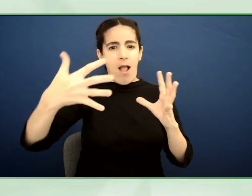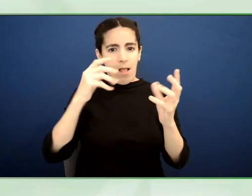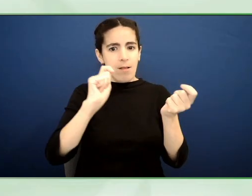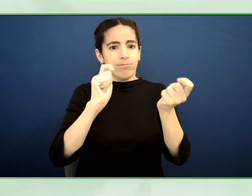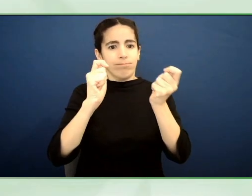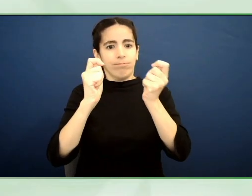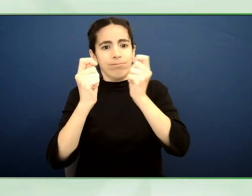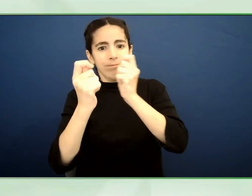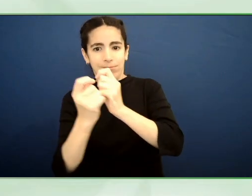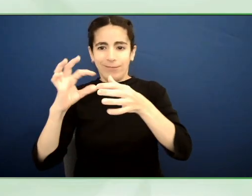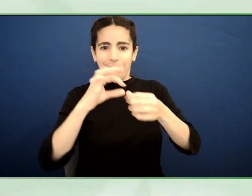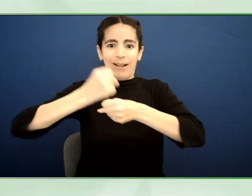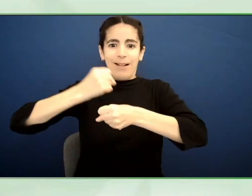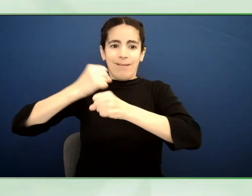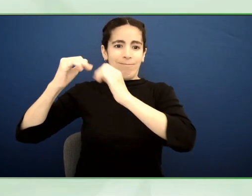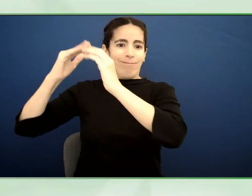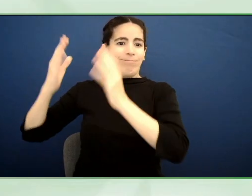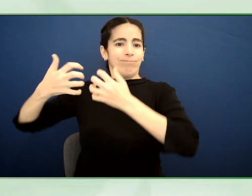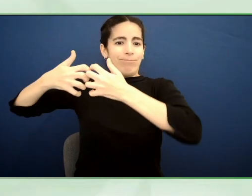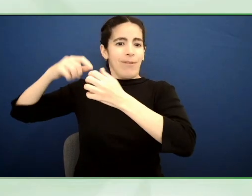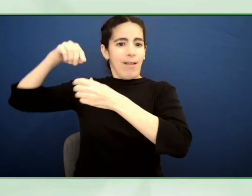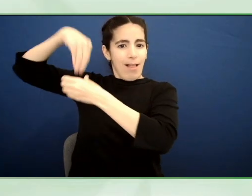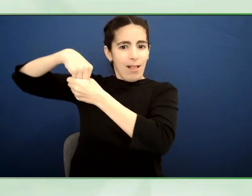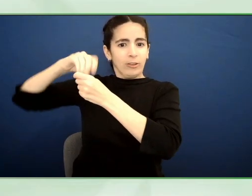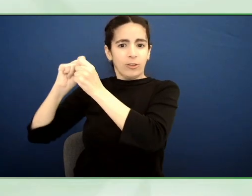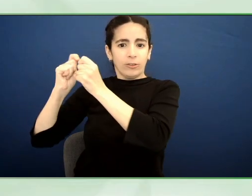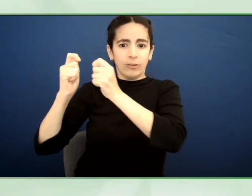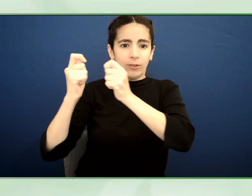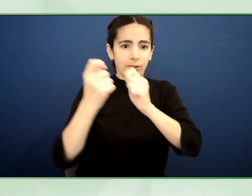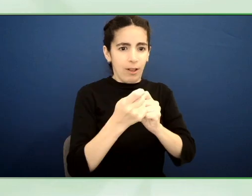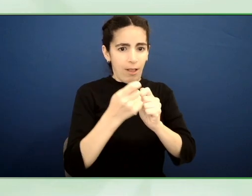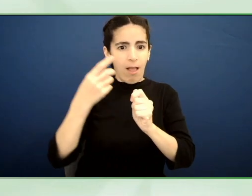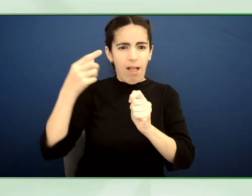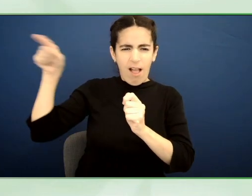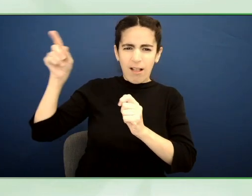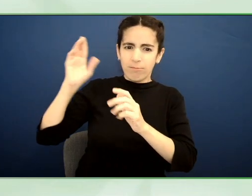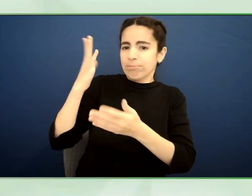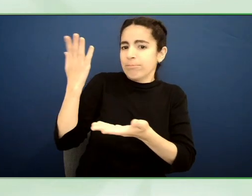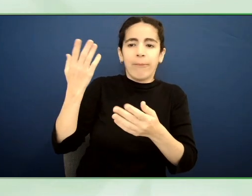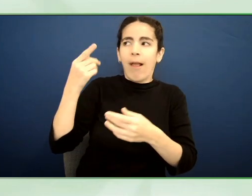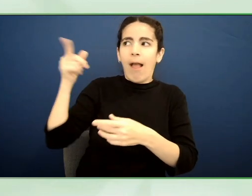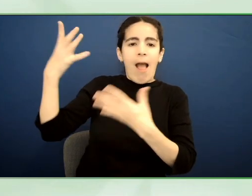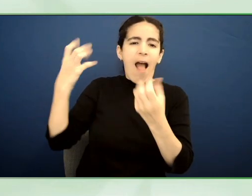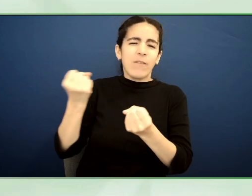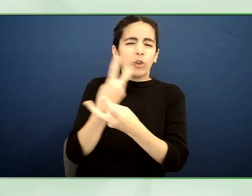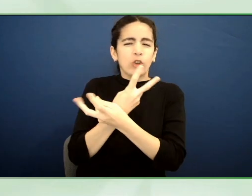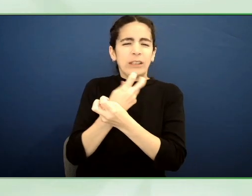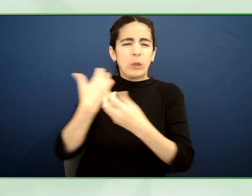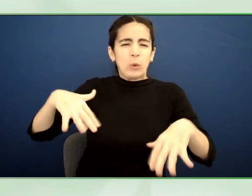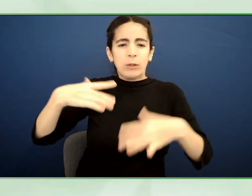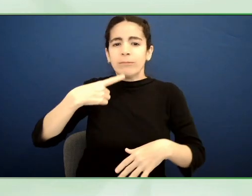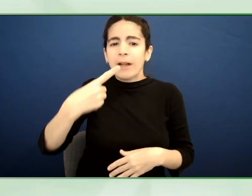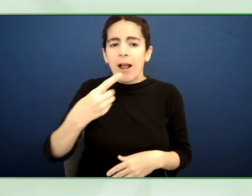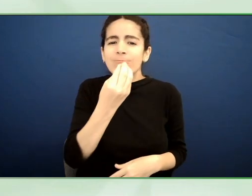an incredibly toxic impact on my life. Eating disorders and obsessive exercising and forever trying to fit this certain